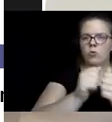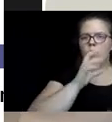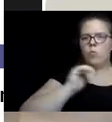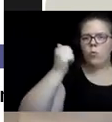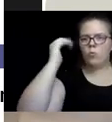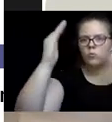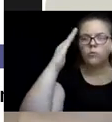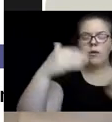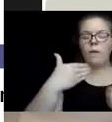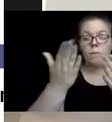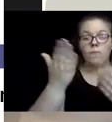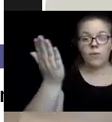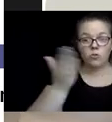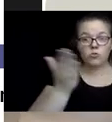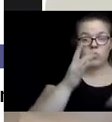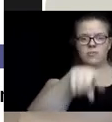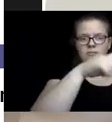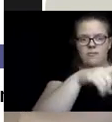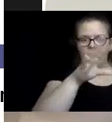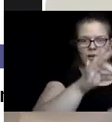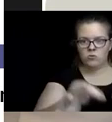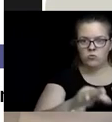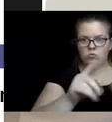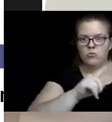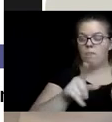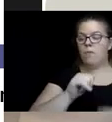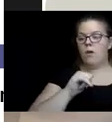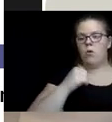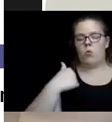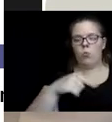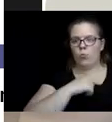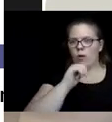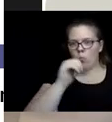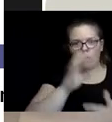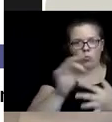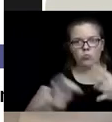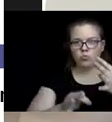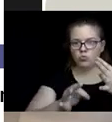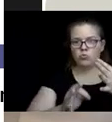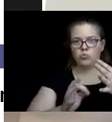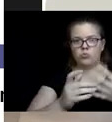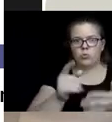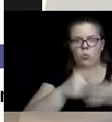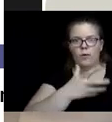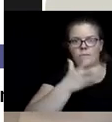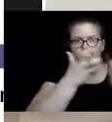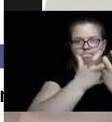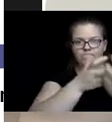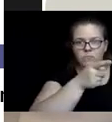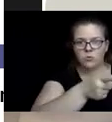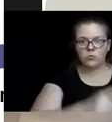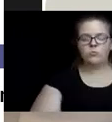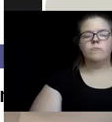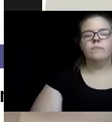will provide the services that they choose, but we will not choose what services are important to them. Another thing I think